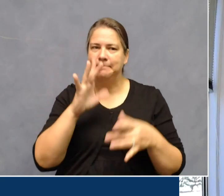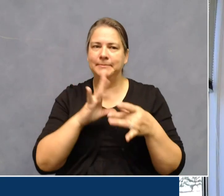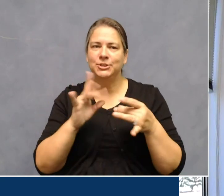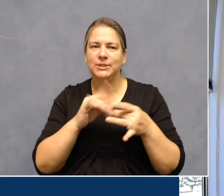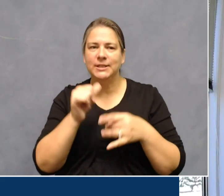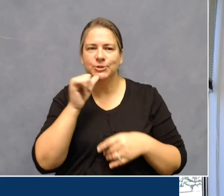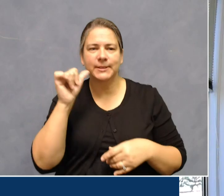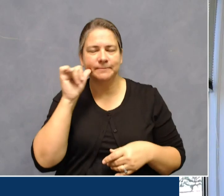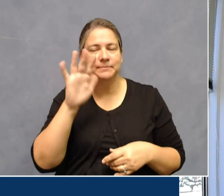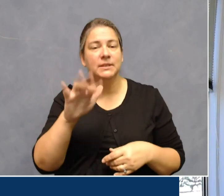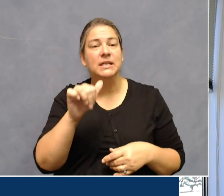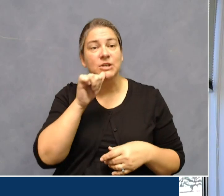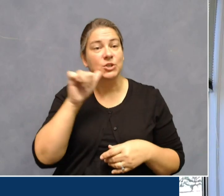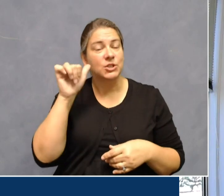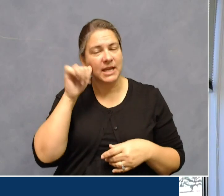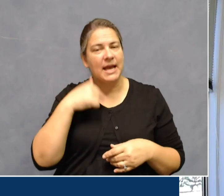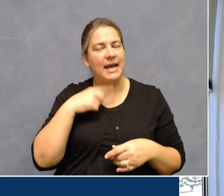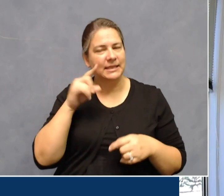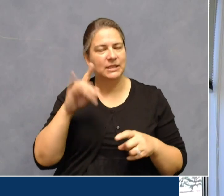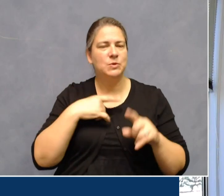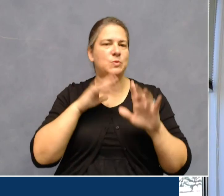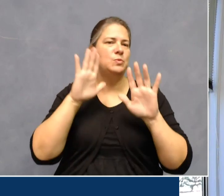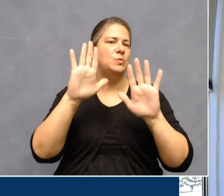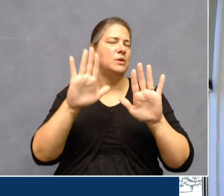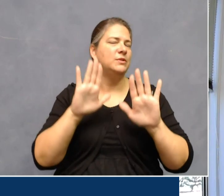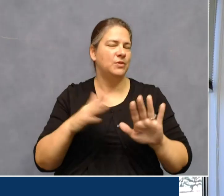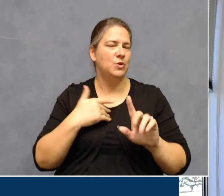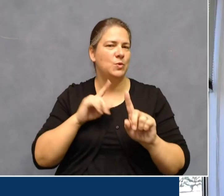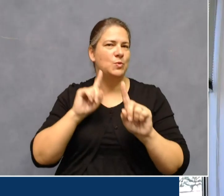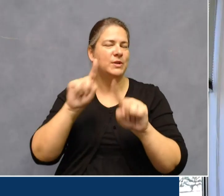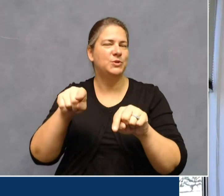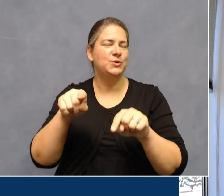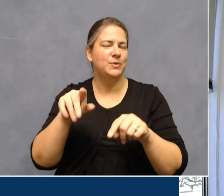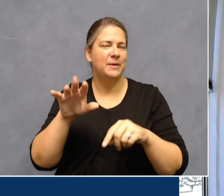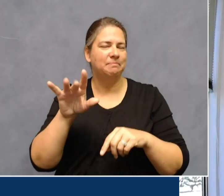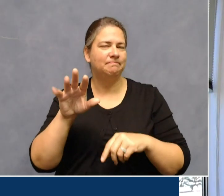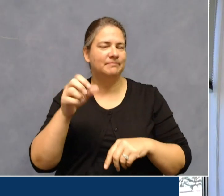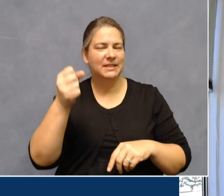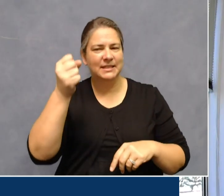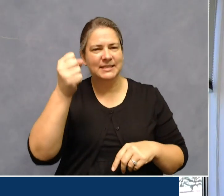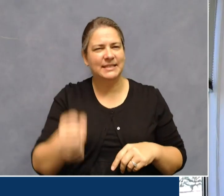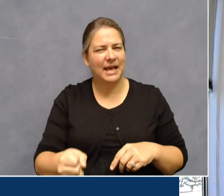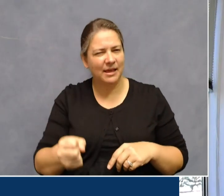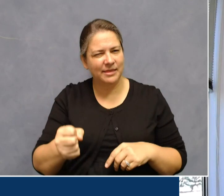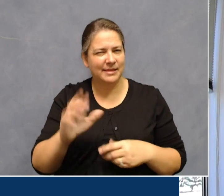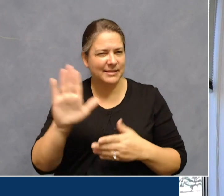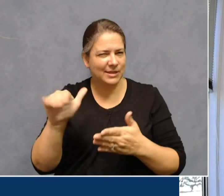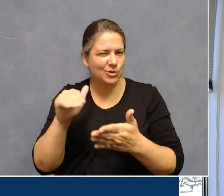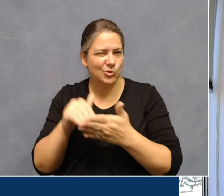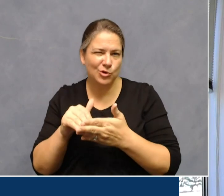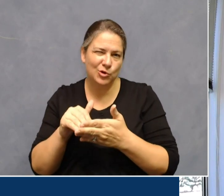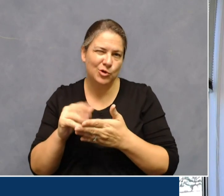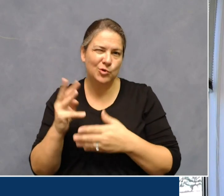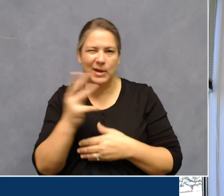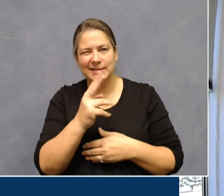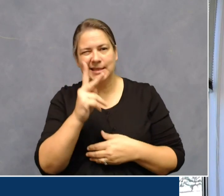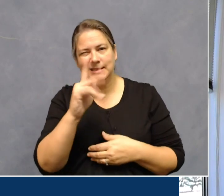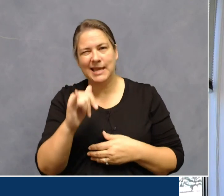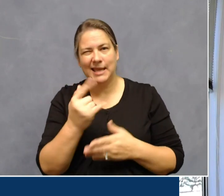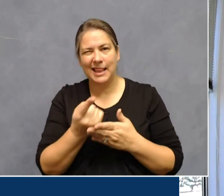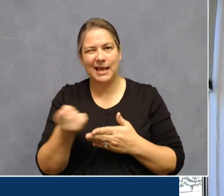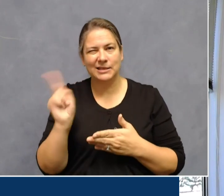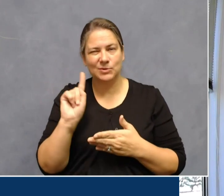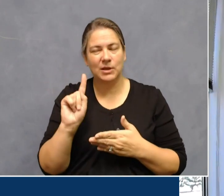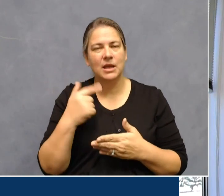visit South Central and Western Kentucky last week. Last Thursday and Friday, I drove to Bowling